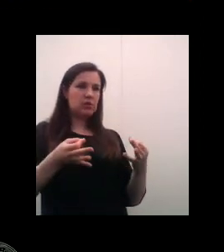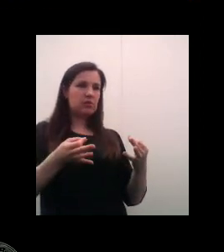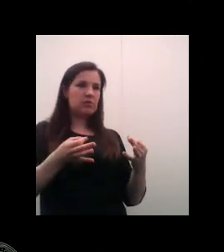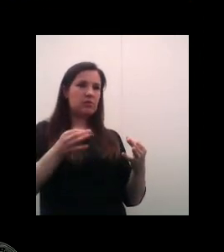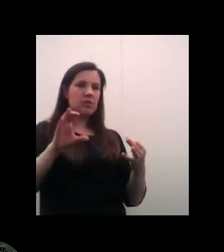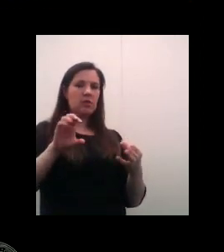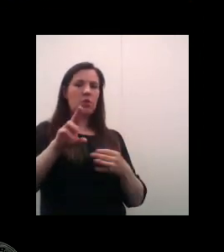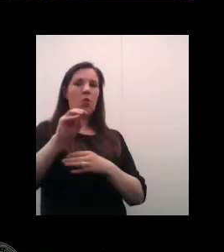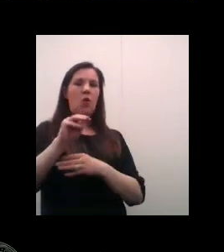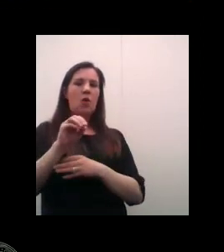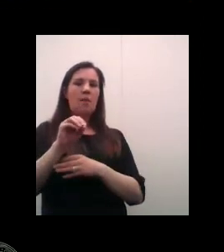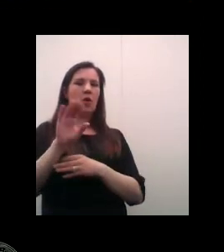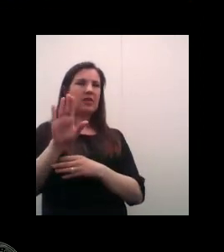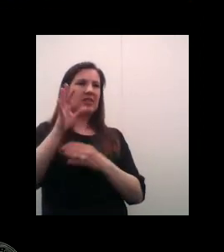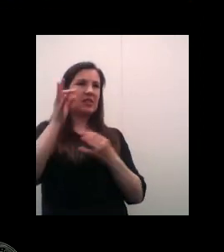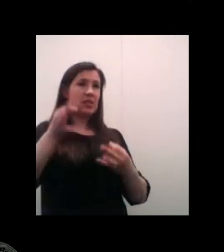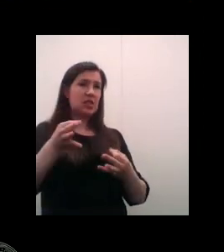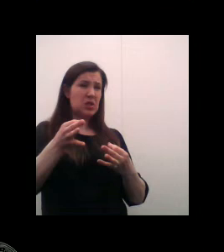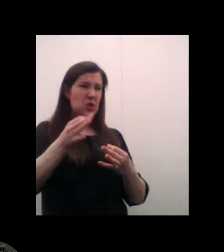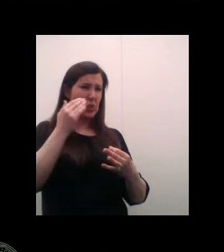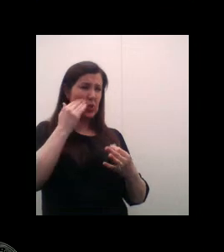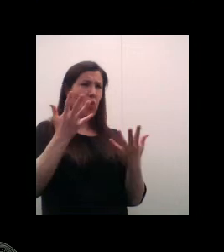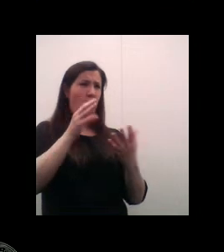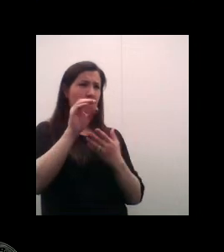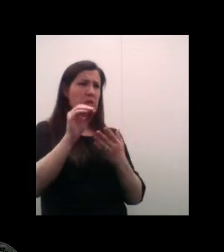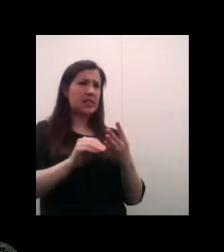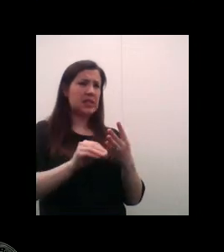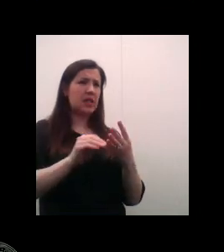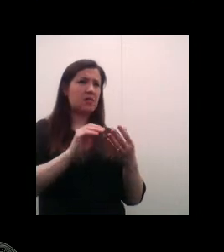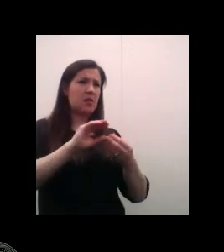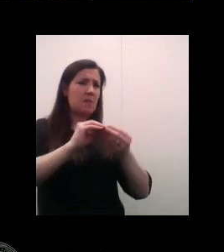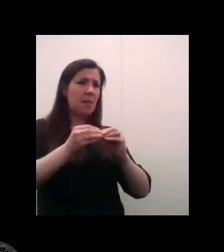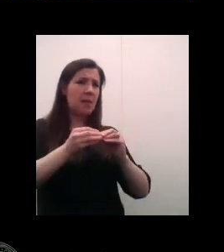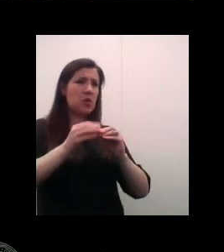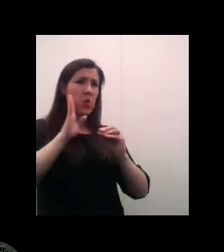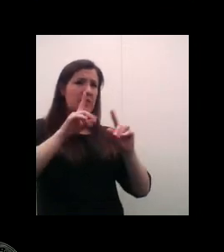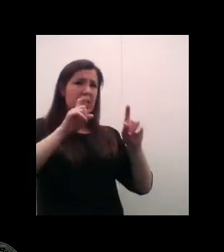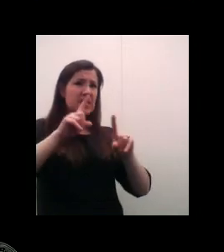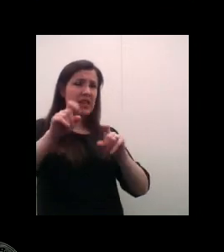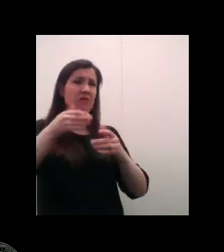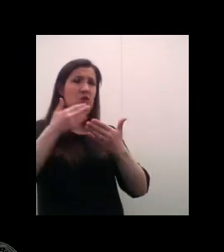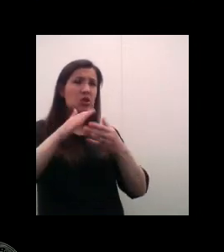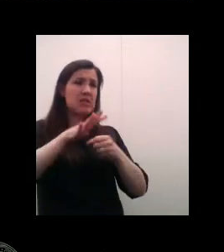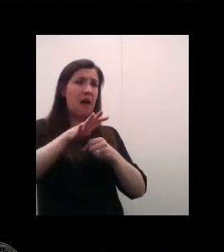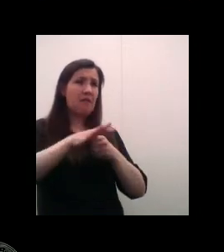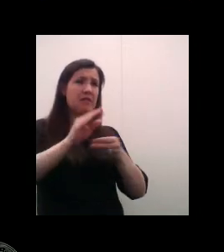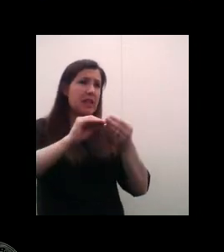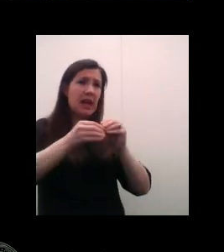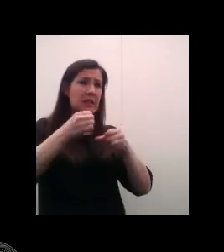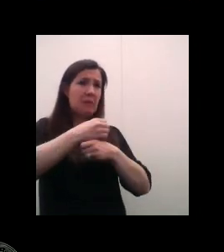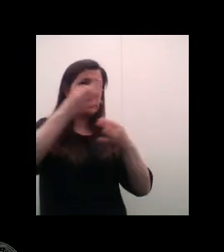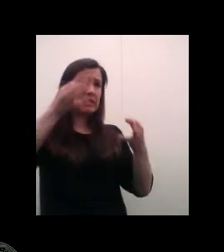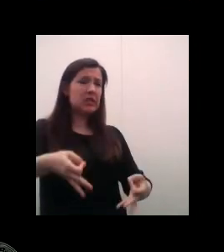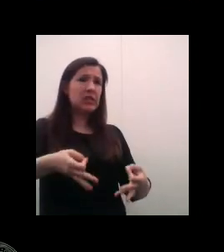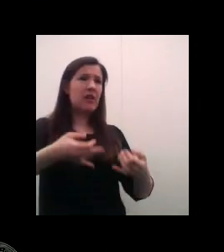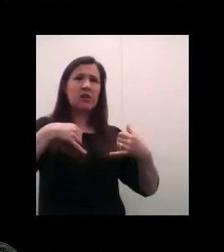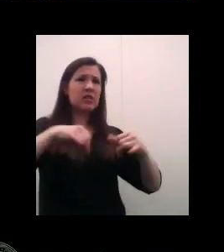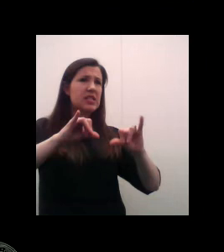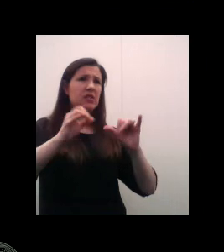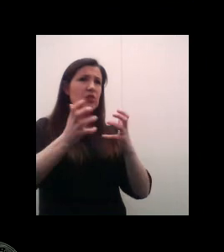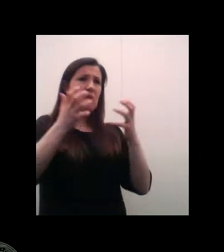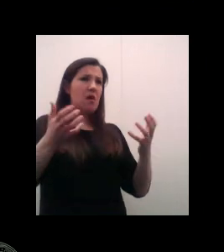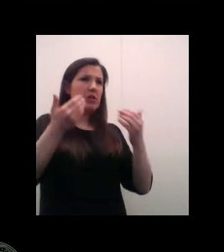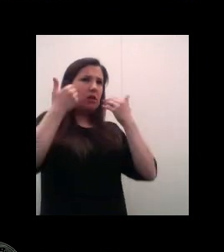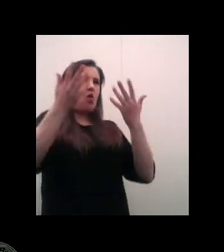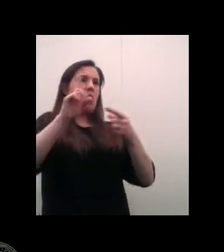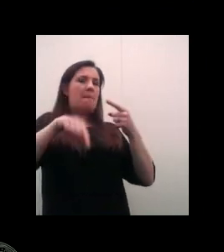what percentage of the population would have to be tested at this point in order to have good enough data to make that decision, or is there still just so much